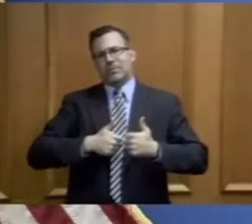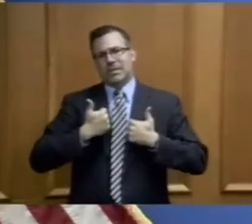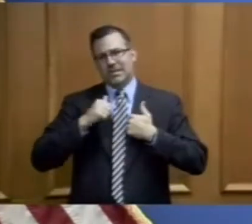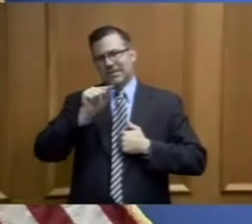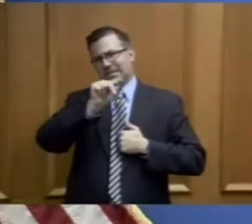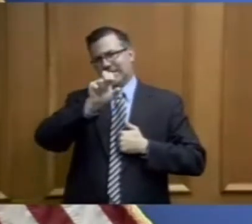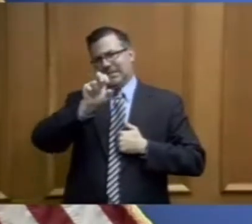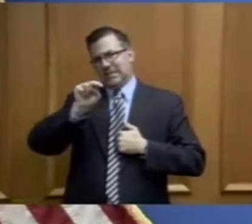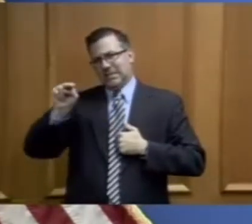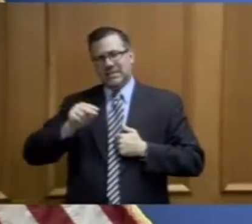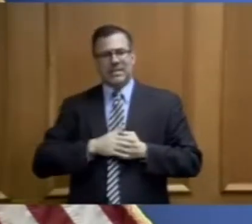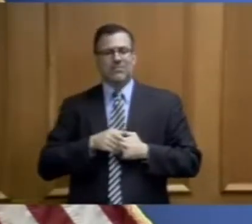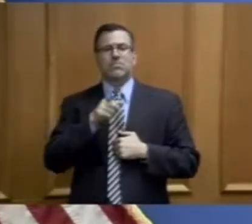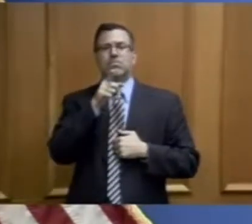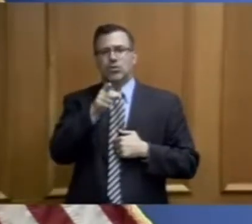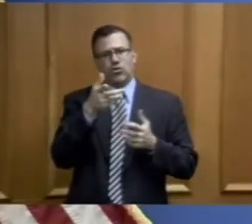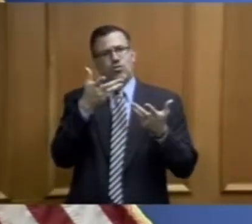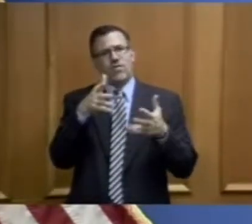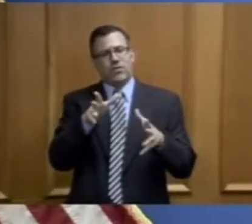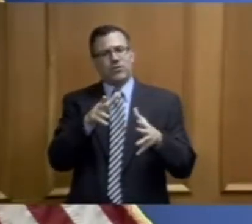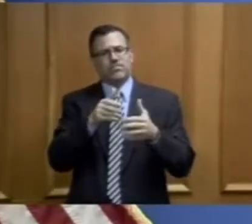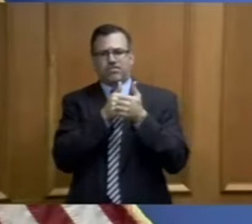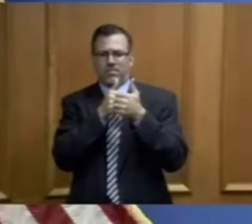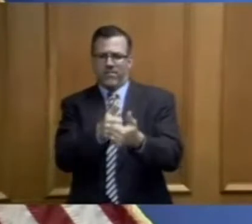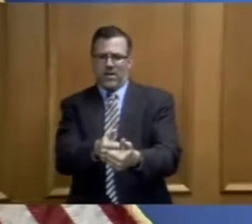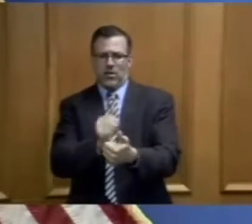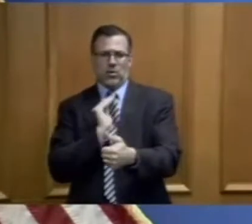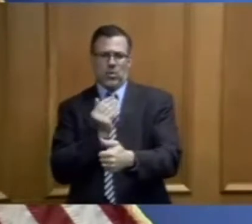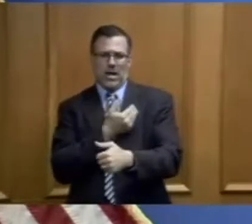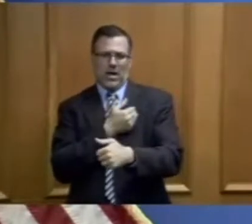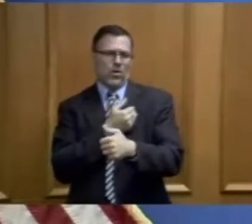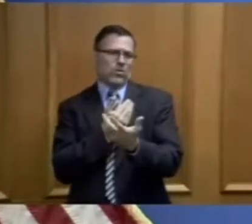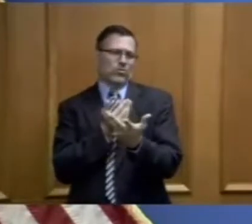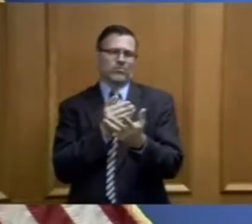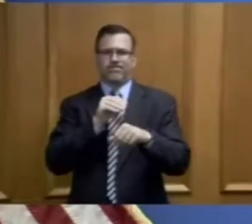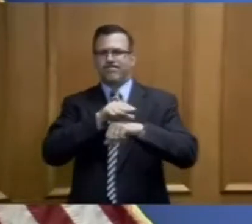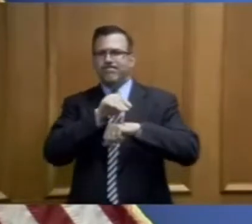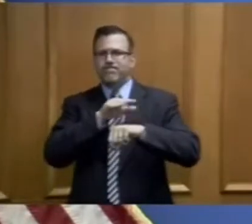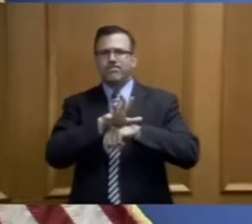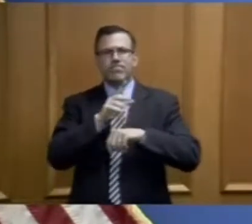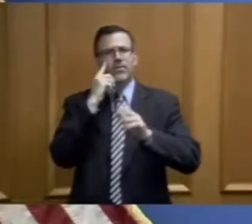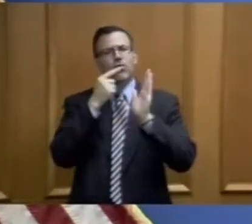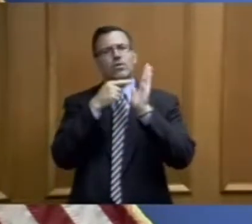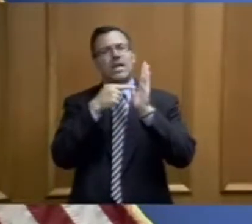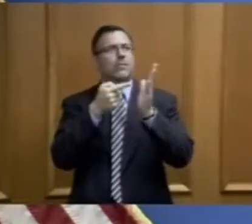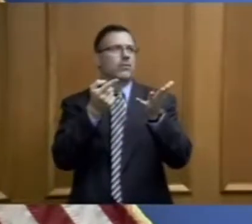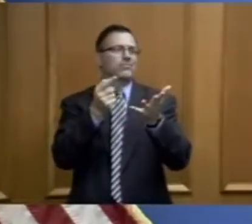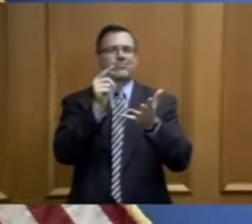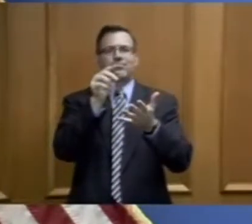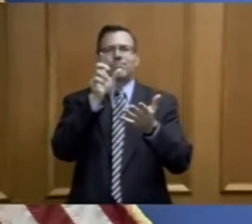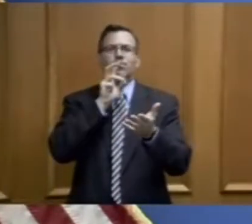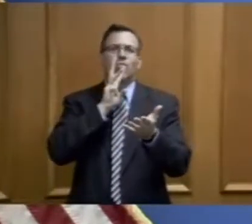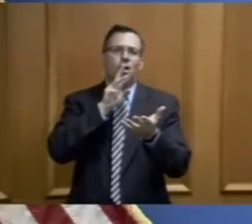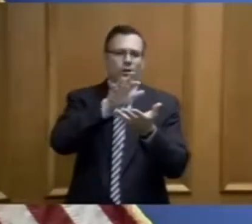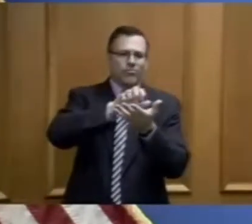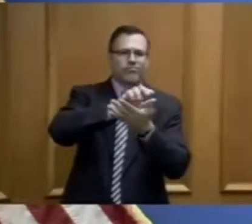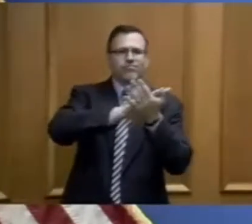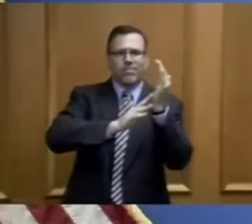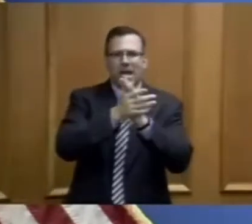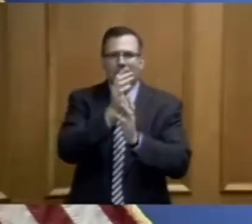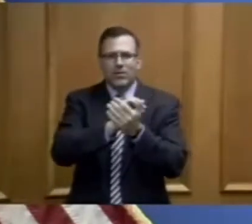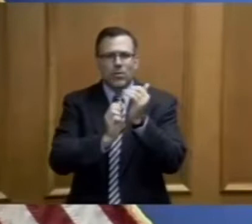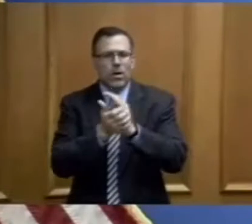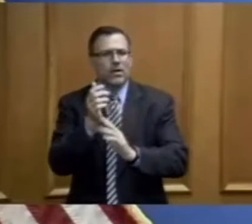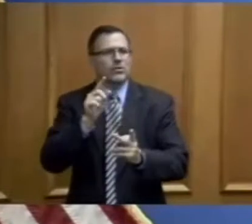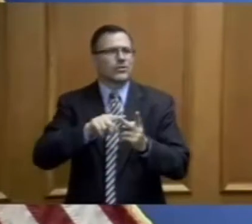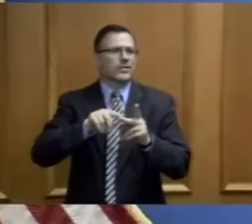You have adopted practices, whether it's hand washing or wearing masks or socially distancing or